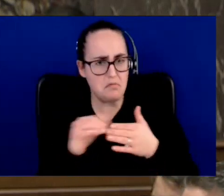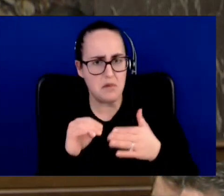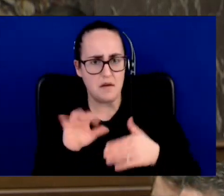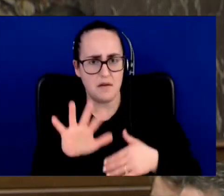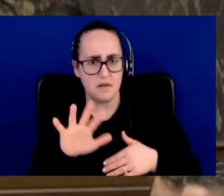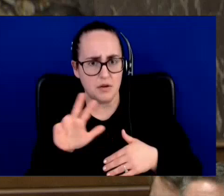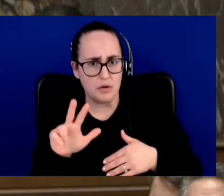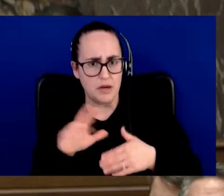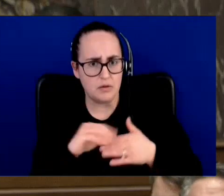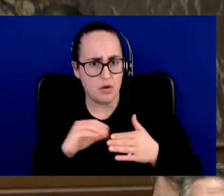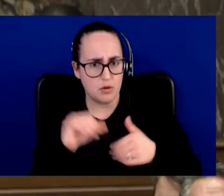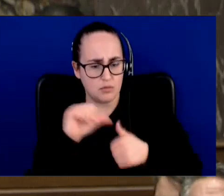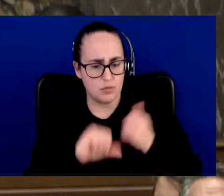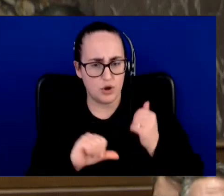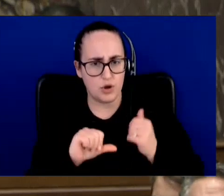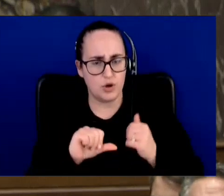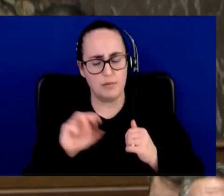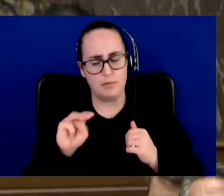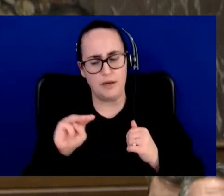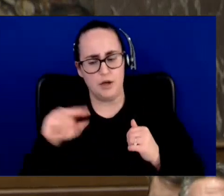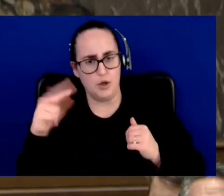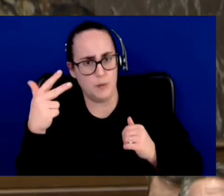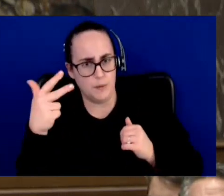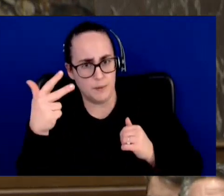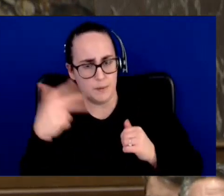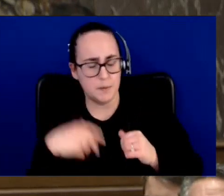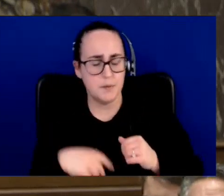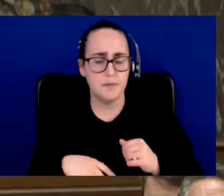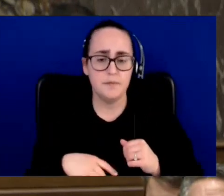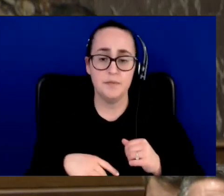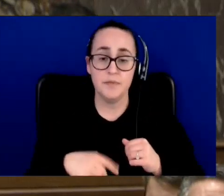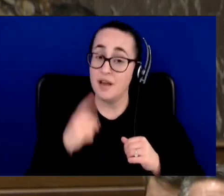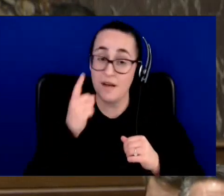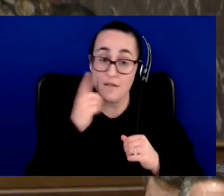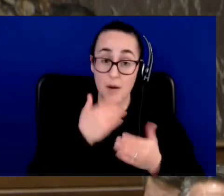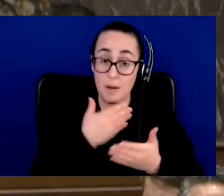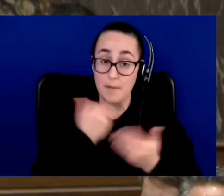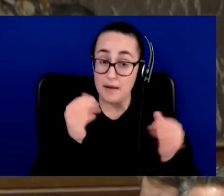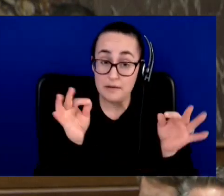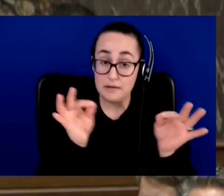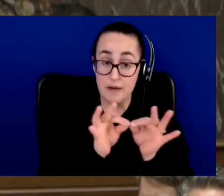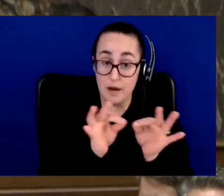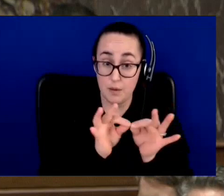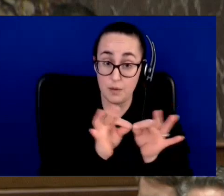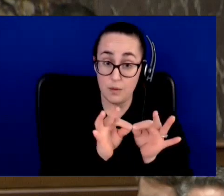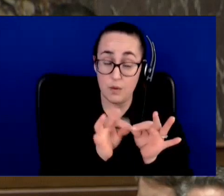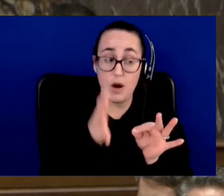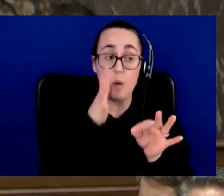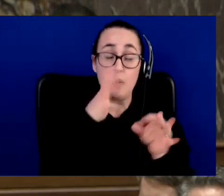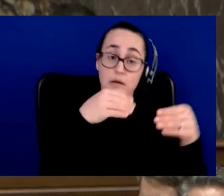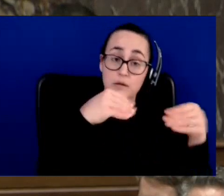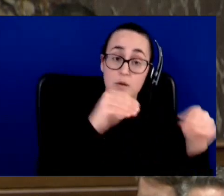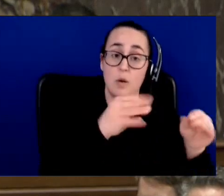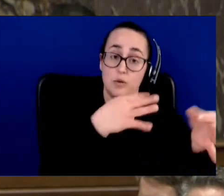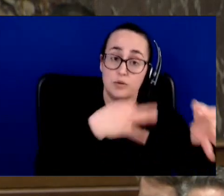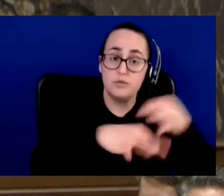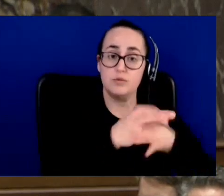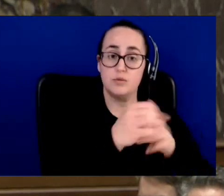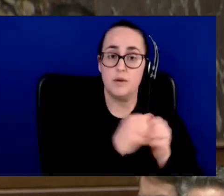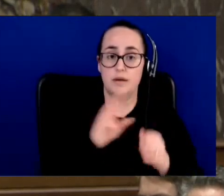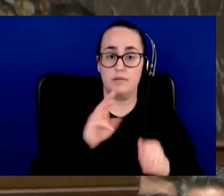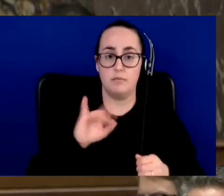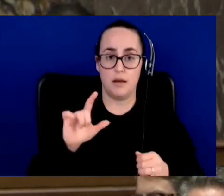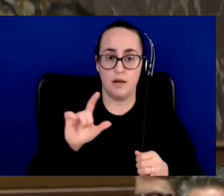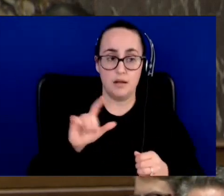To get the most revenue for each grade of log, these logs would be sold or traded to mills willing to pay